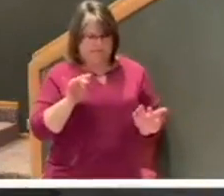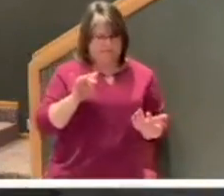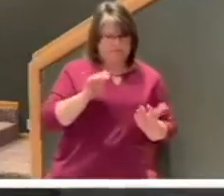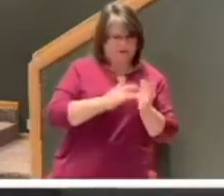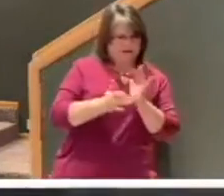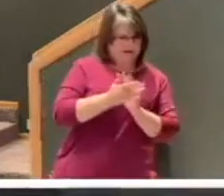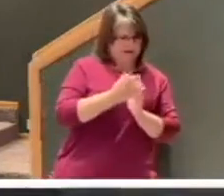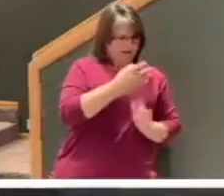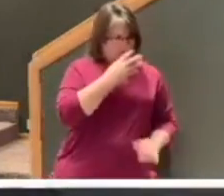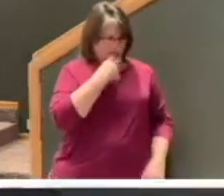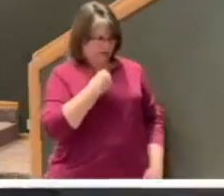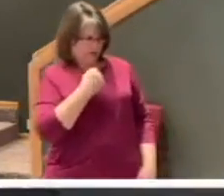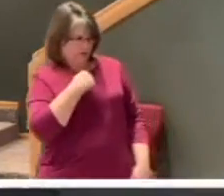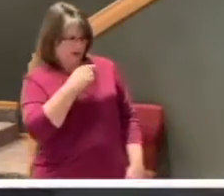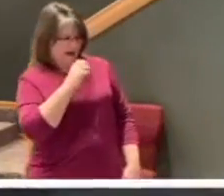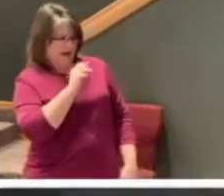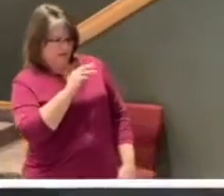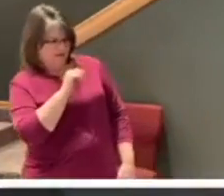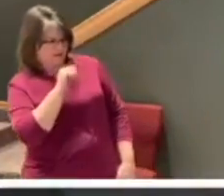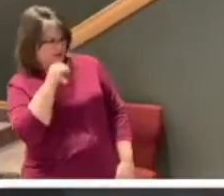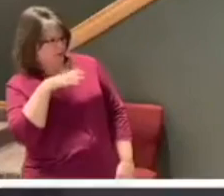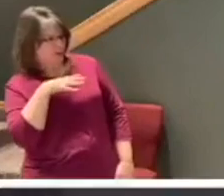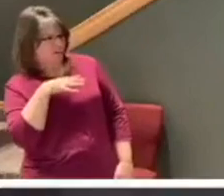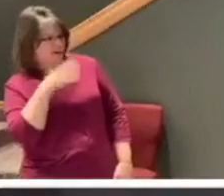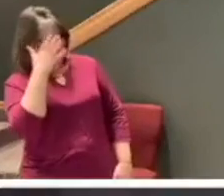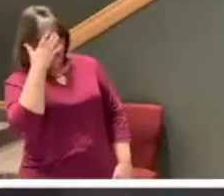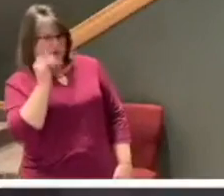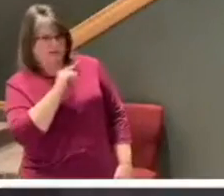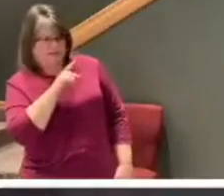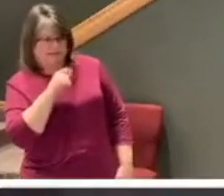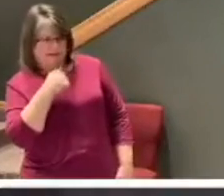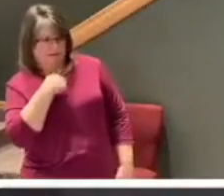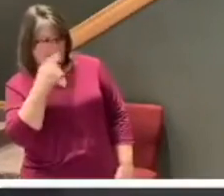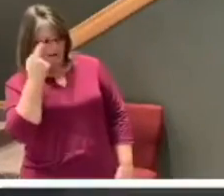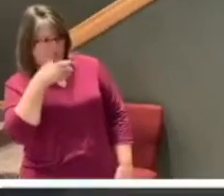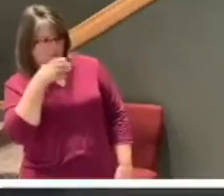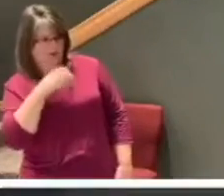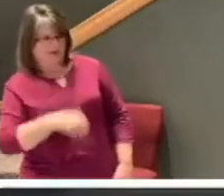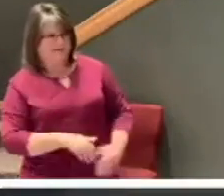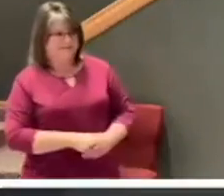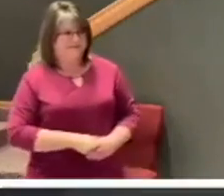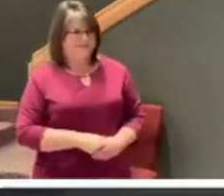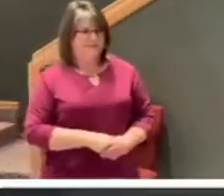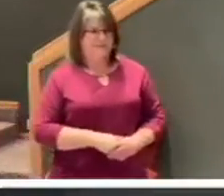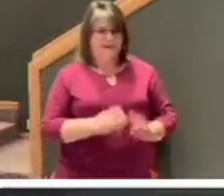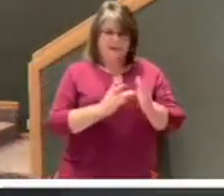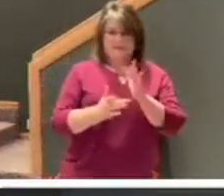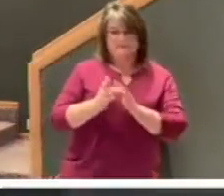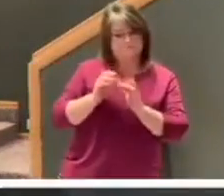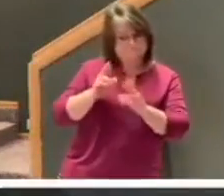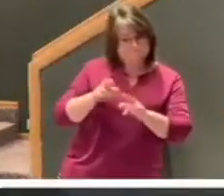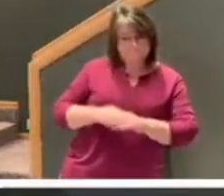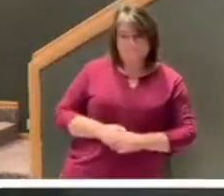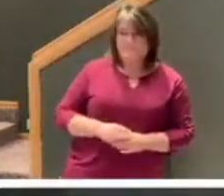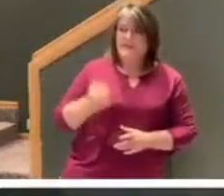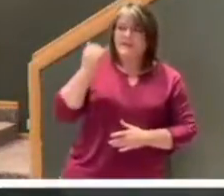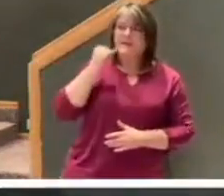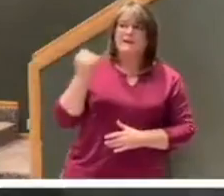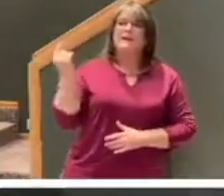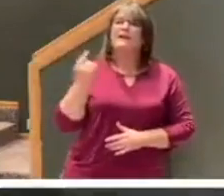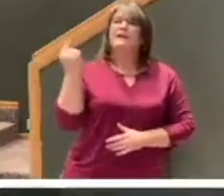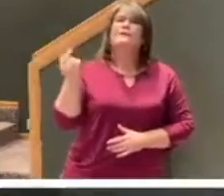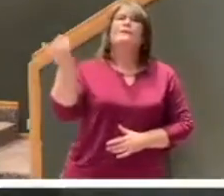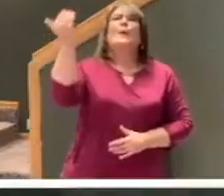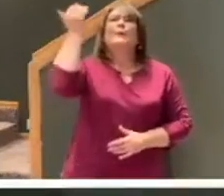are a Jew, and I am a Samaritan woman. Why are you asking me for a drink?" Jesus replied, "If you